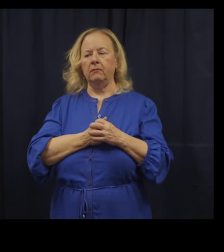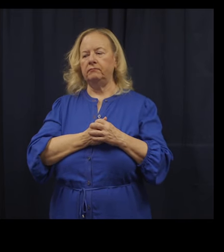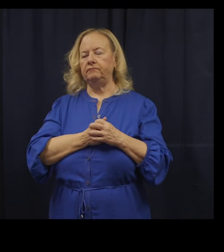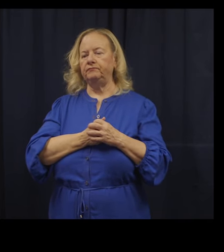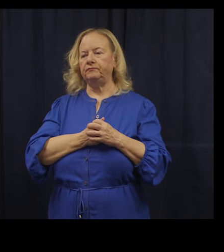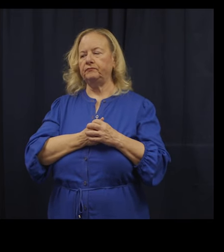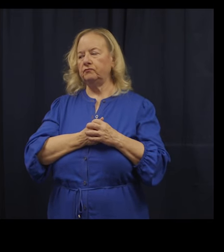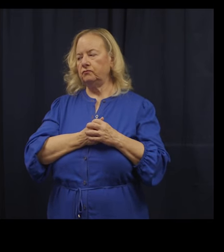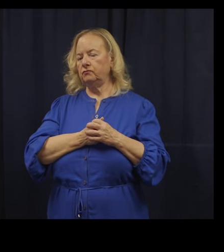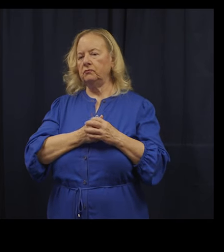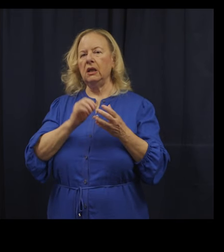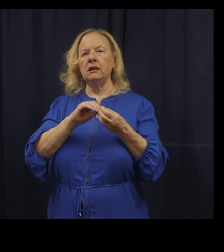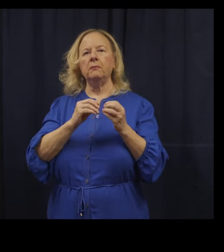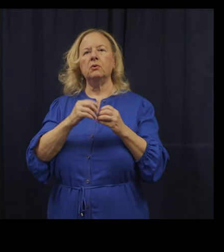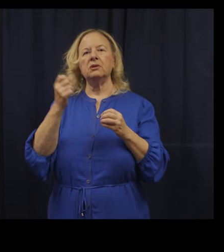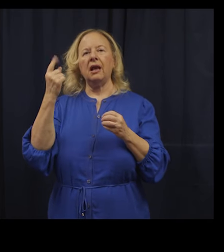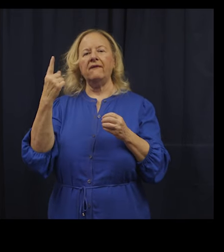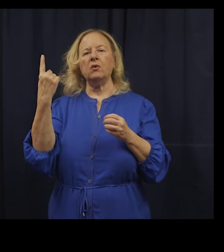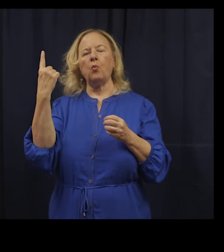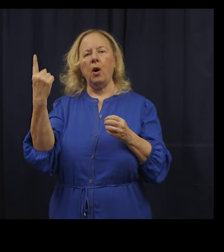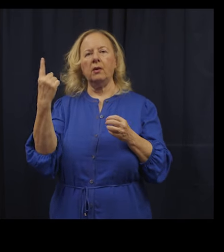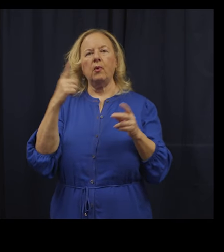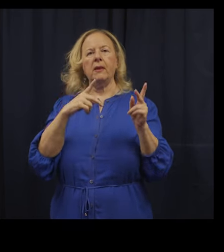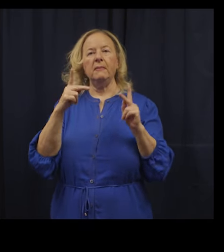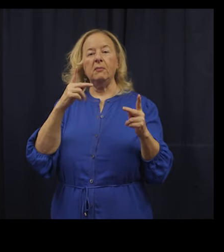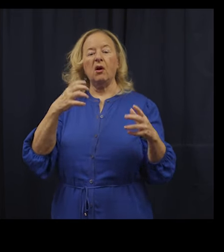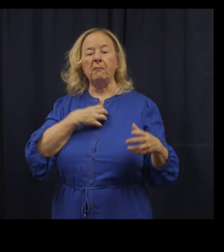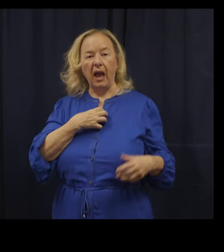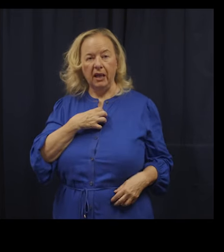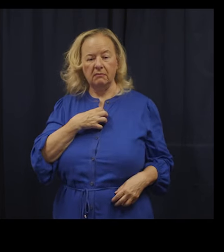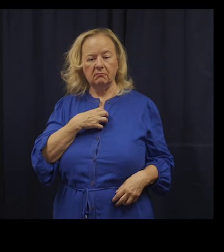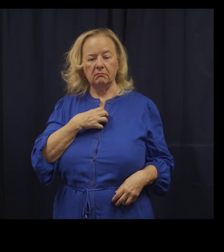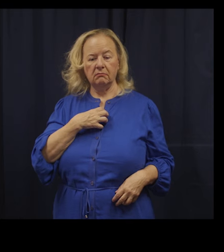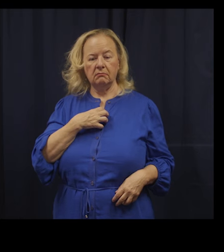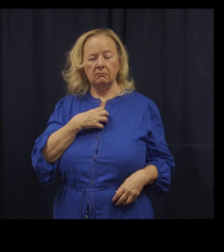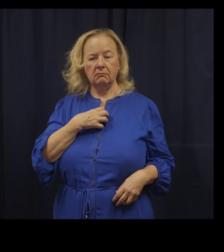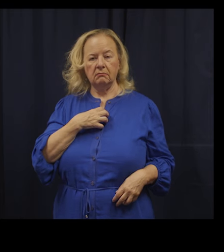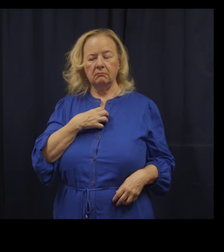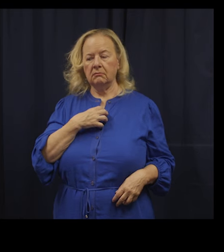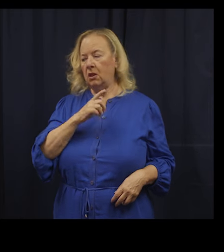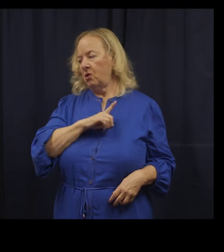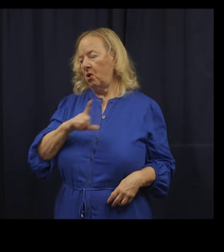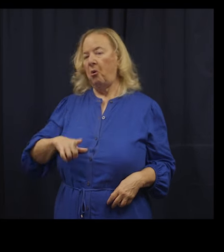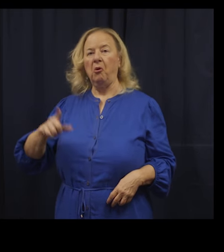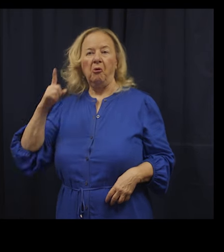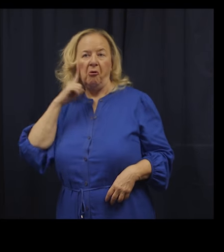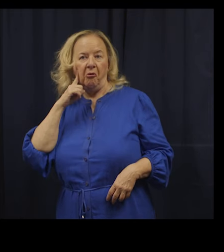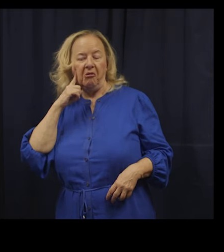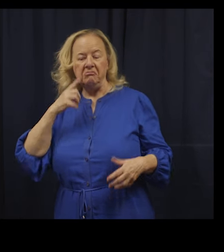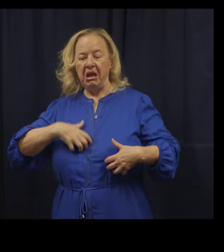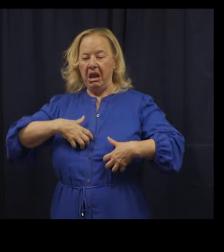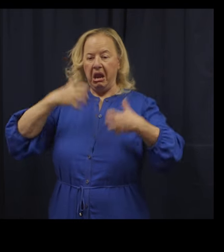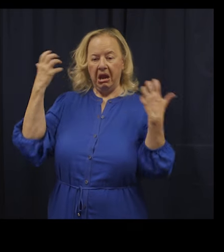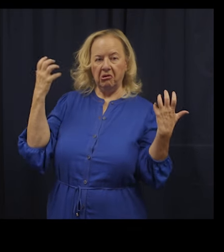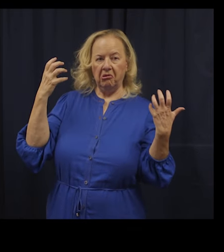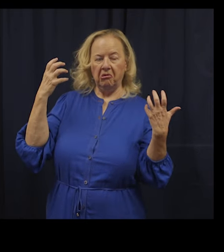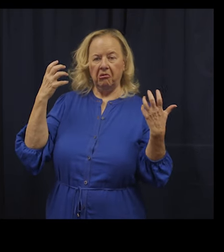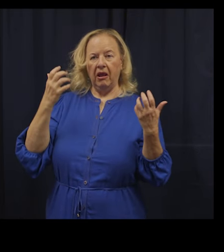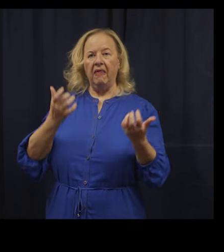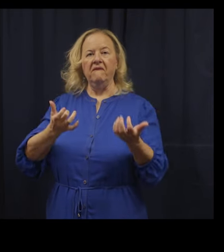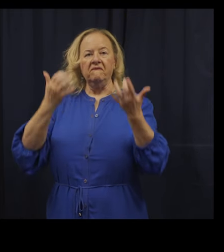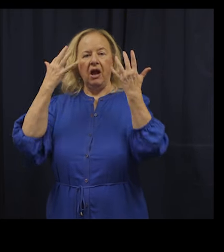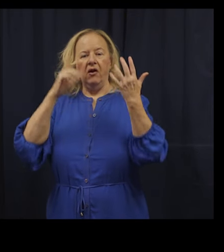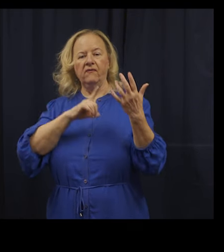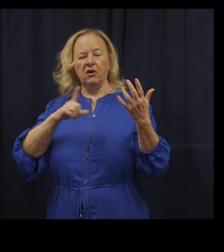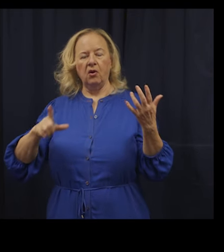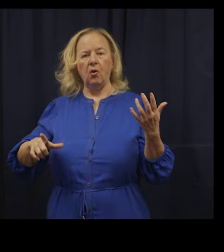So look at Numbers 11:1. When the people complain, it displeased the Lord. The Lord heard it. His anger was kindled. And the fire of the Lord